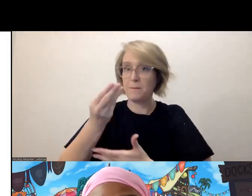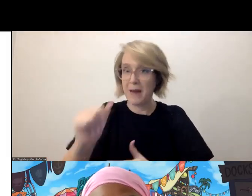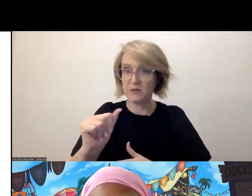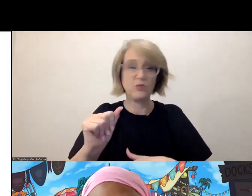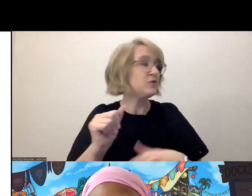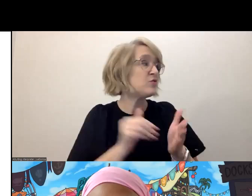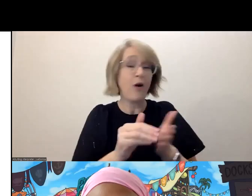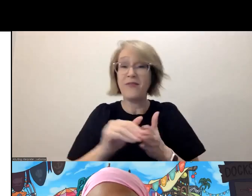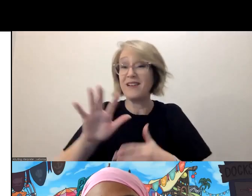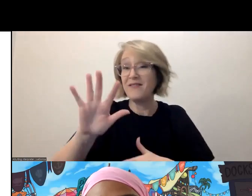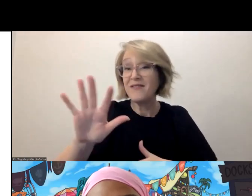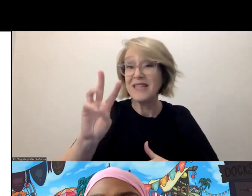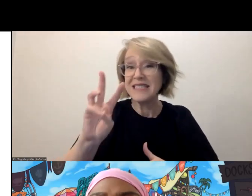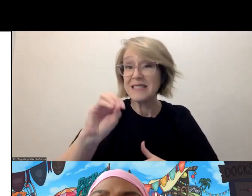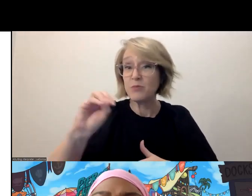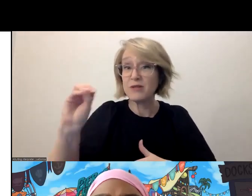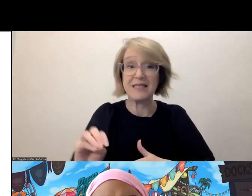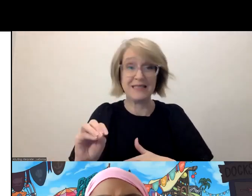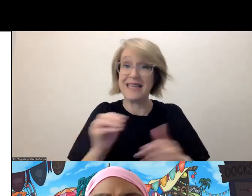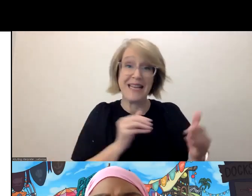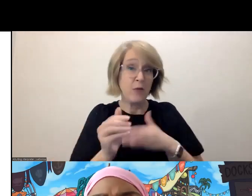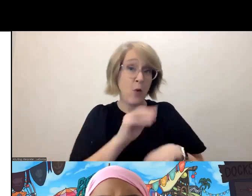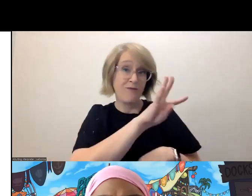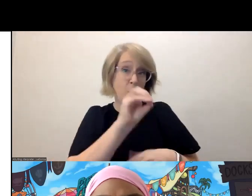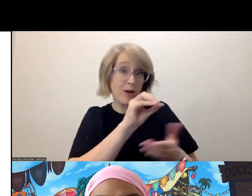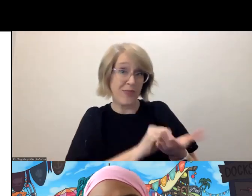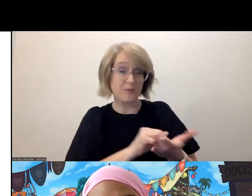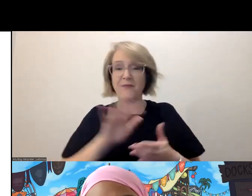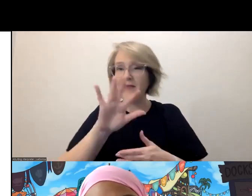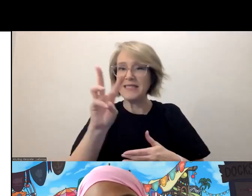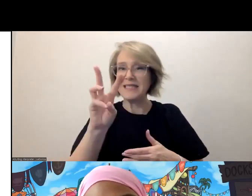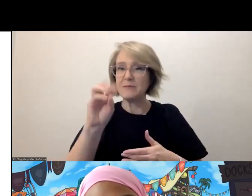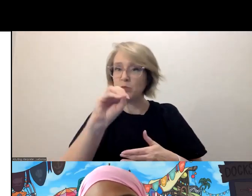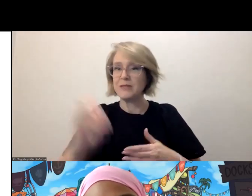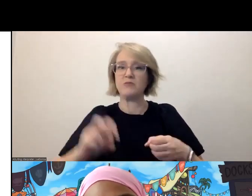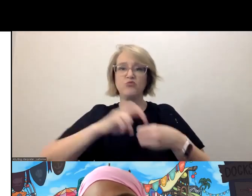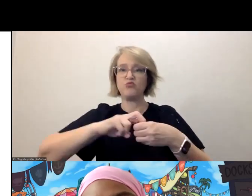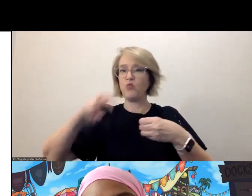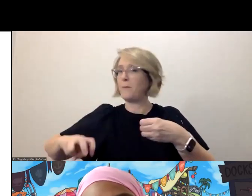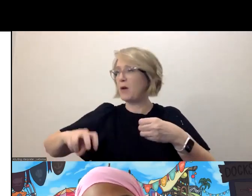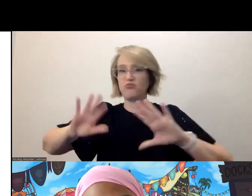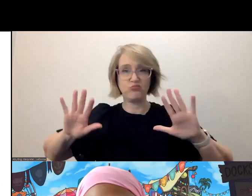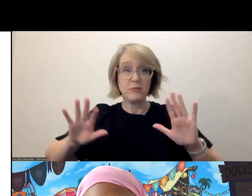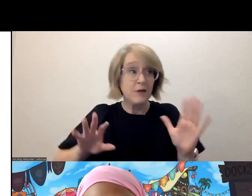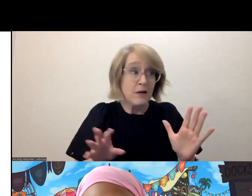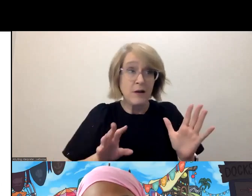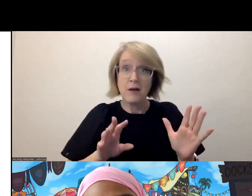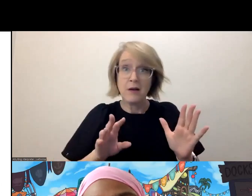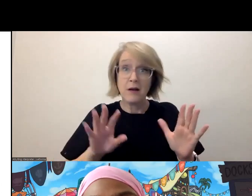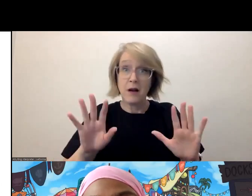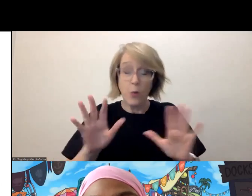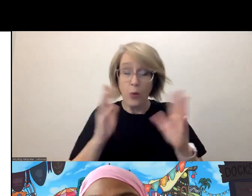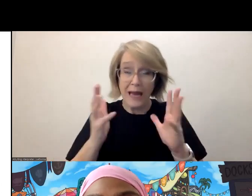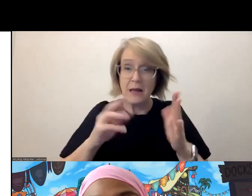result, 56% of them were dropping out of the field. So I said, it's not that there's not an issue with individuals who want to provide this